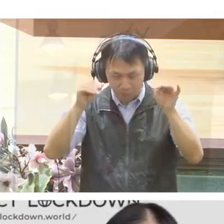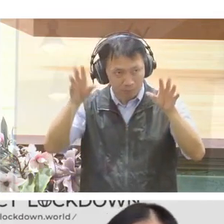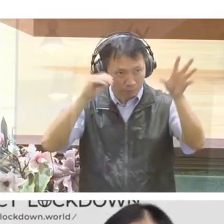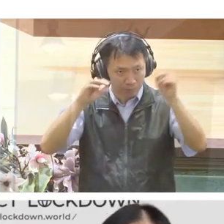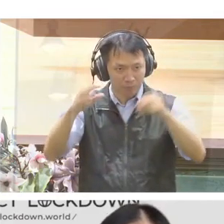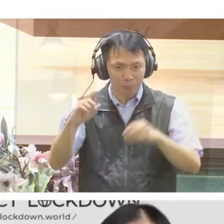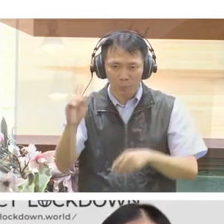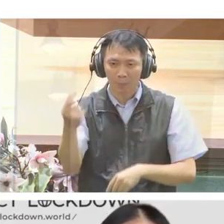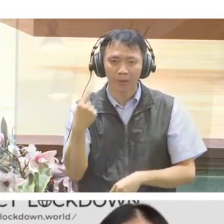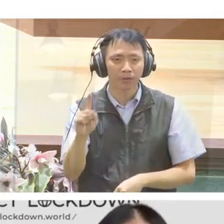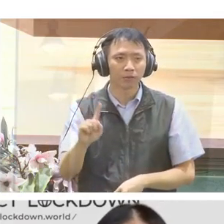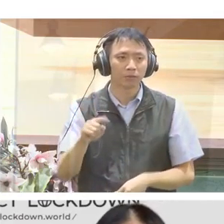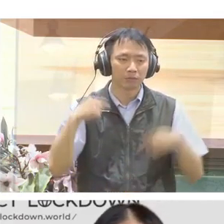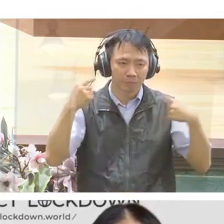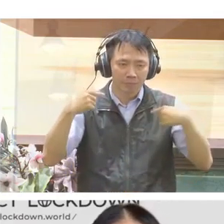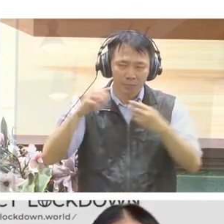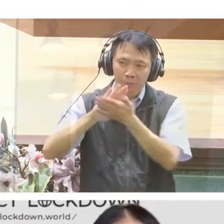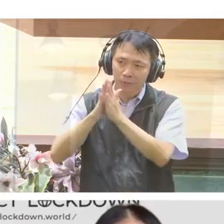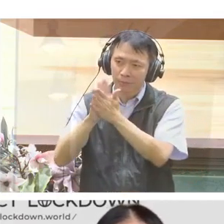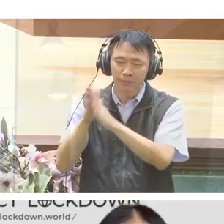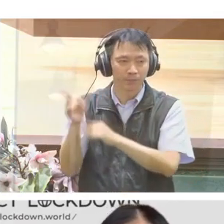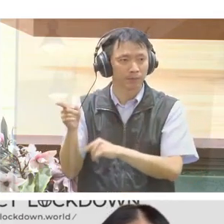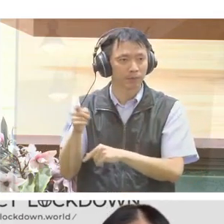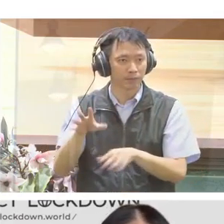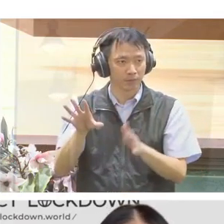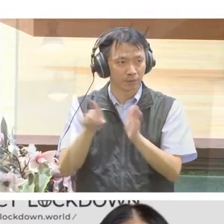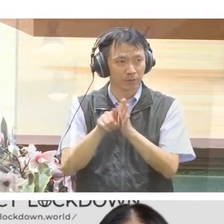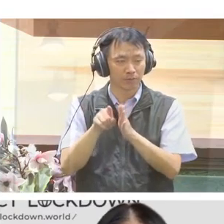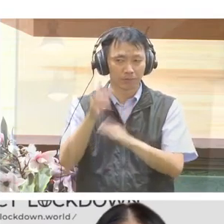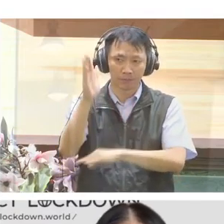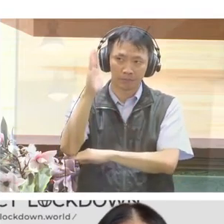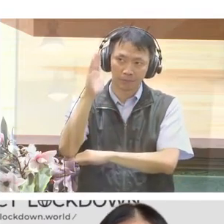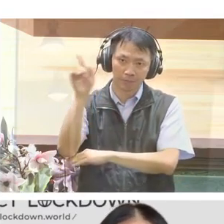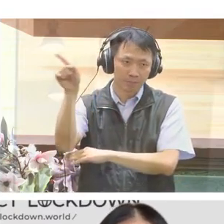completely removed from the government sites, or they are